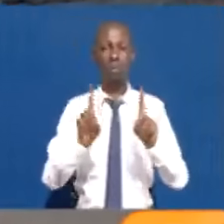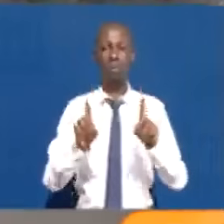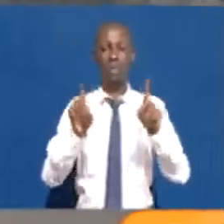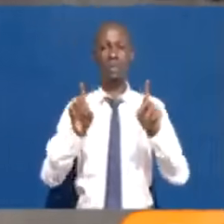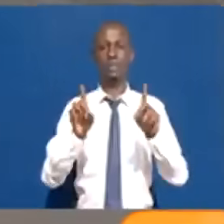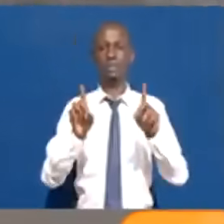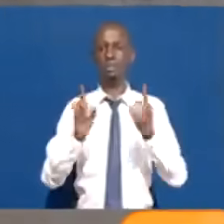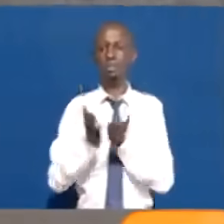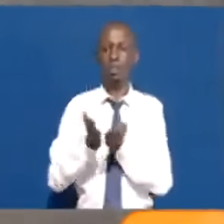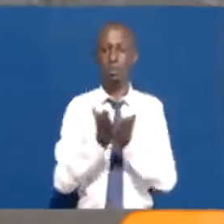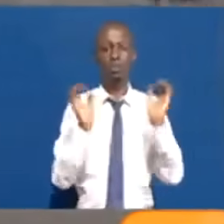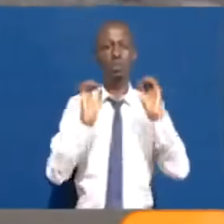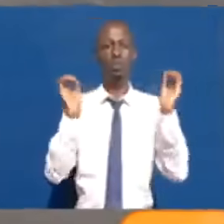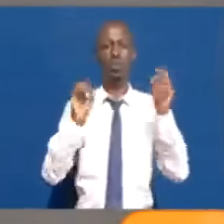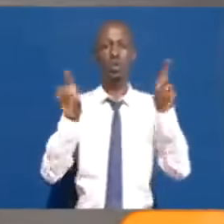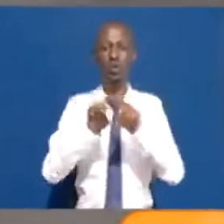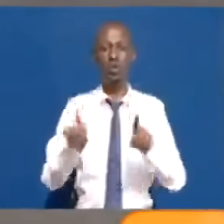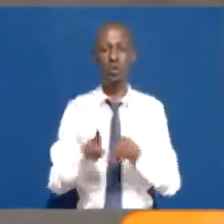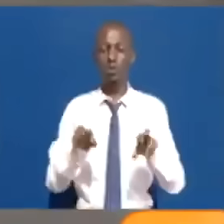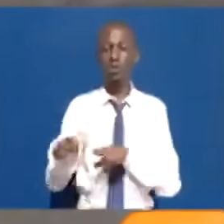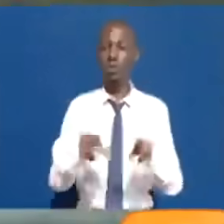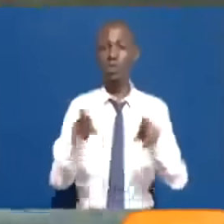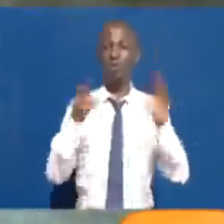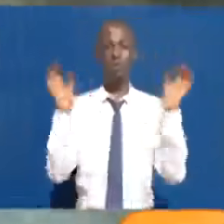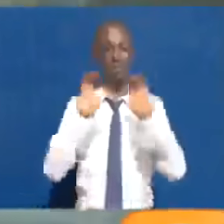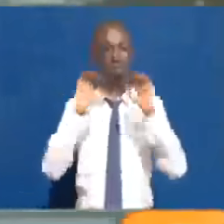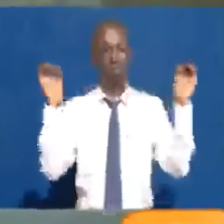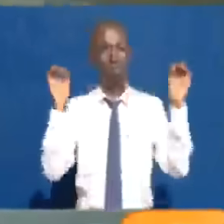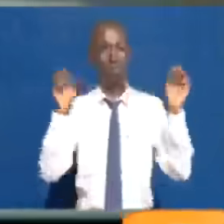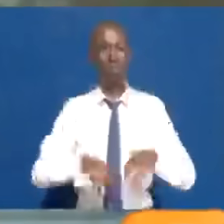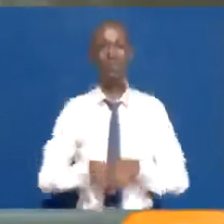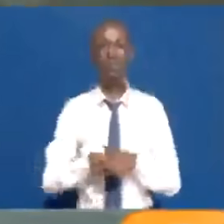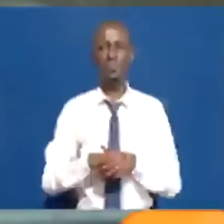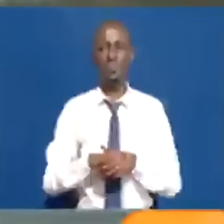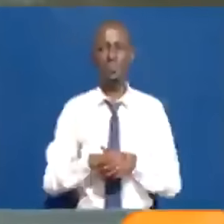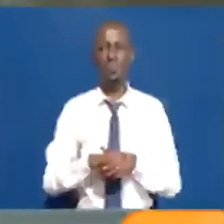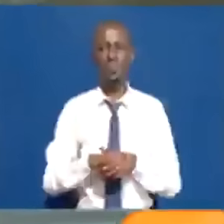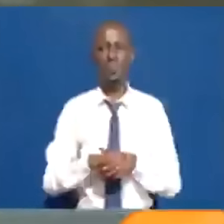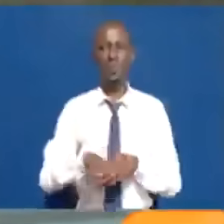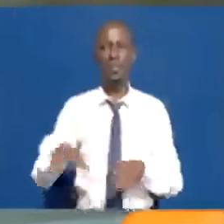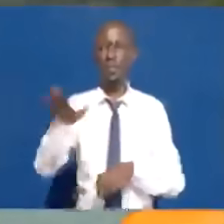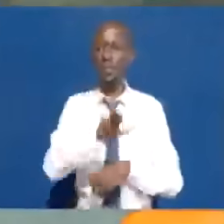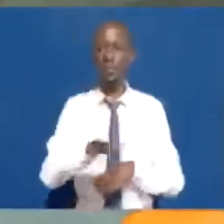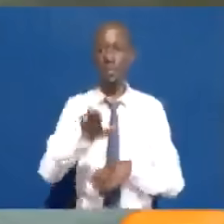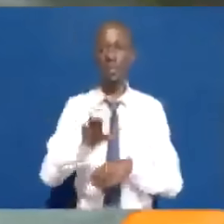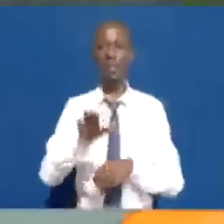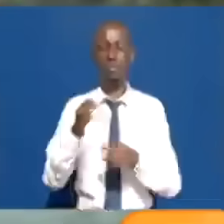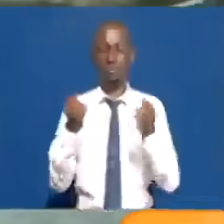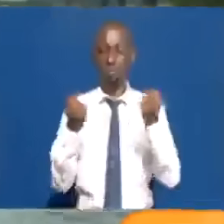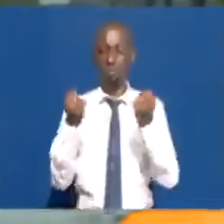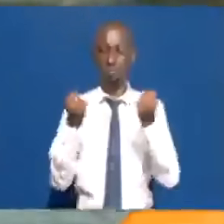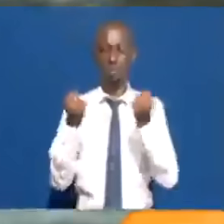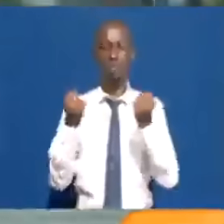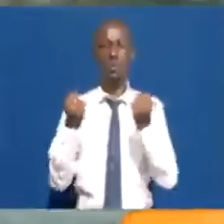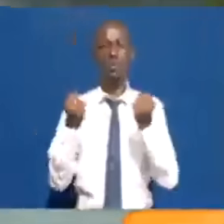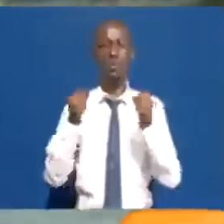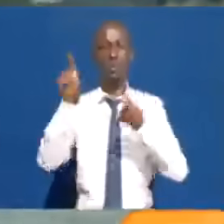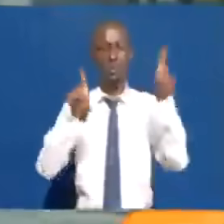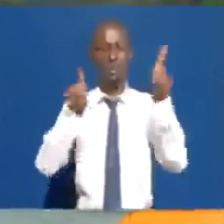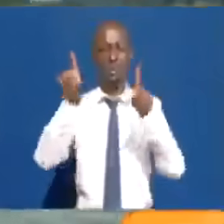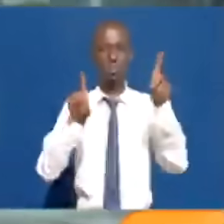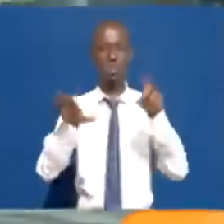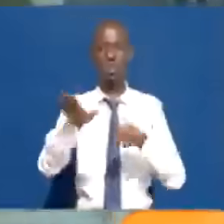boat and this isn't a river. We are riding in this vehicle on what should be